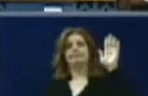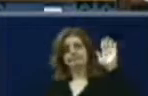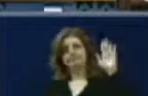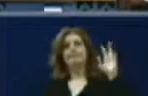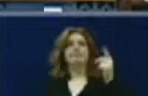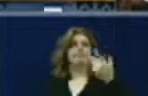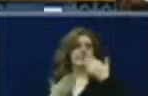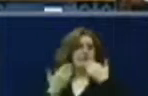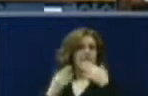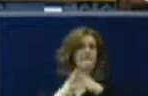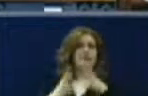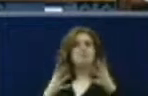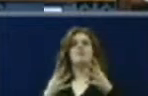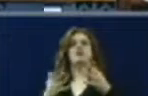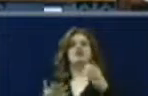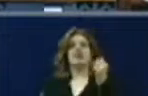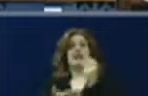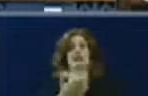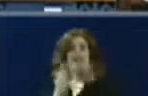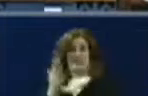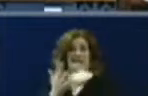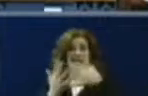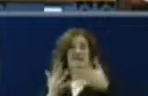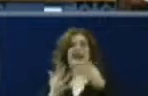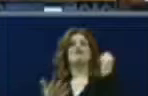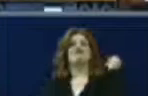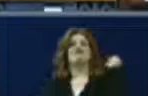Thank you very much. The consent calendar is